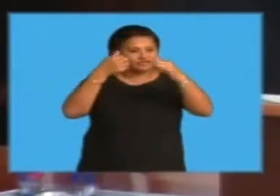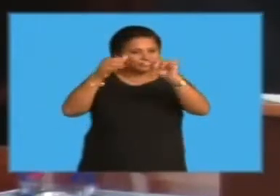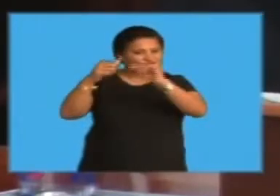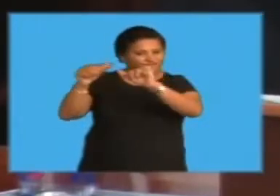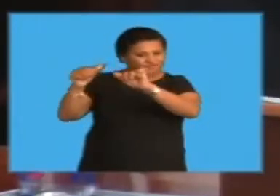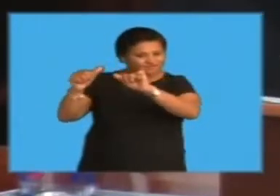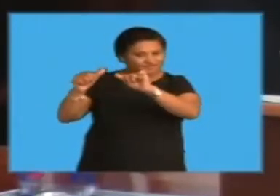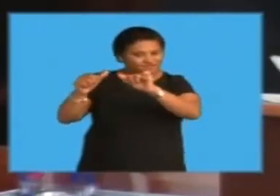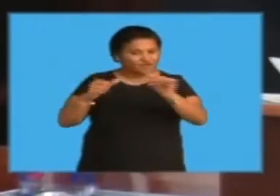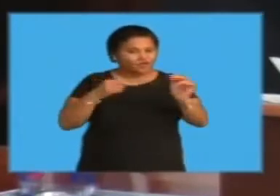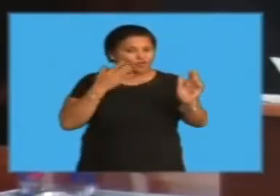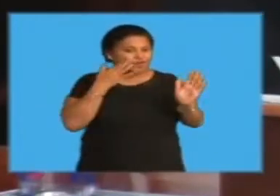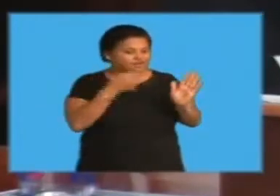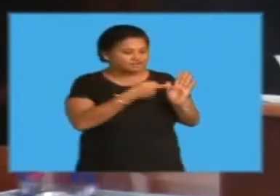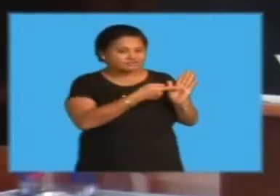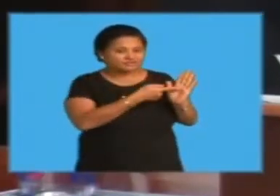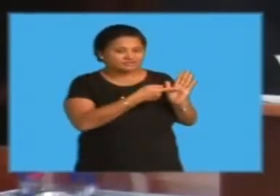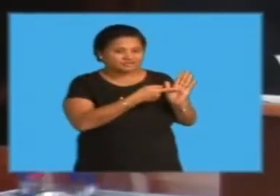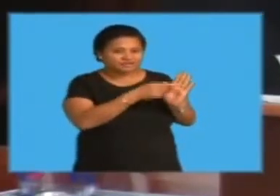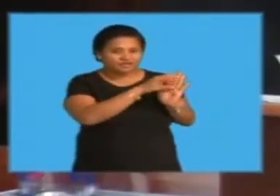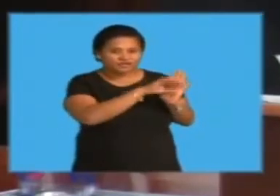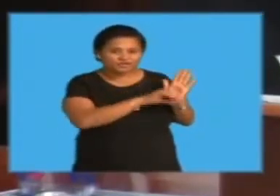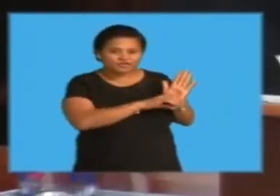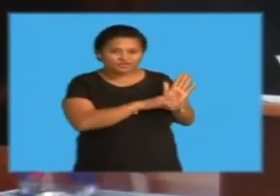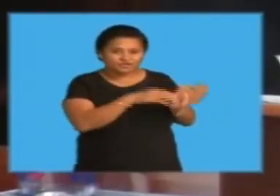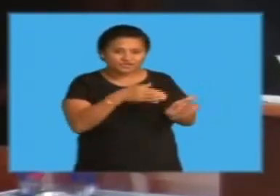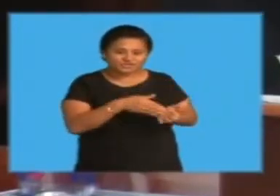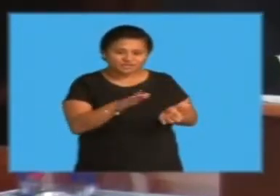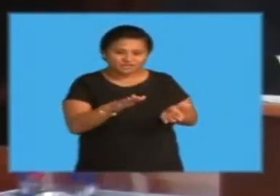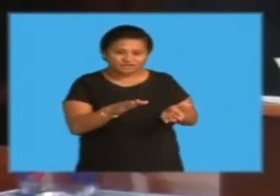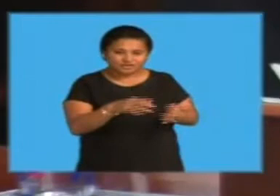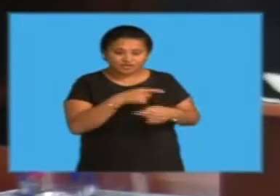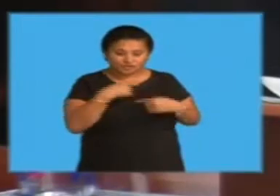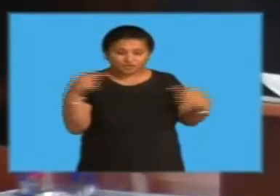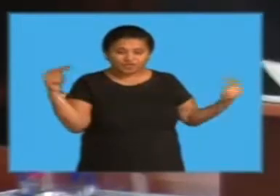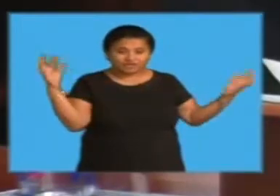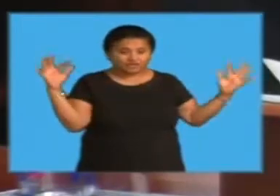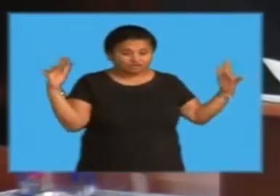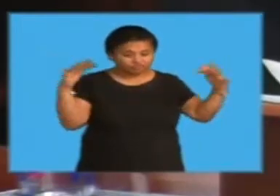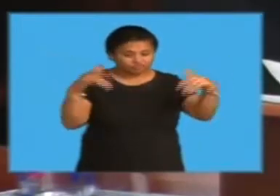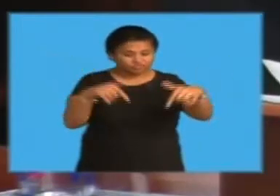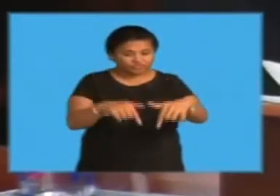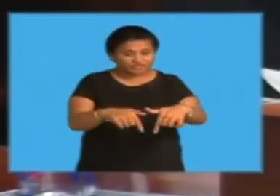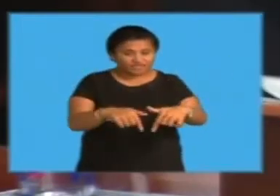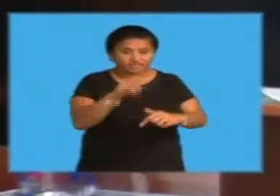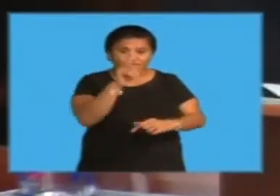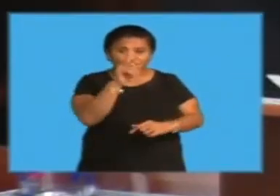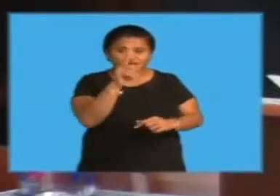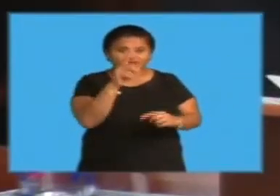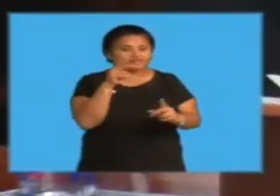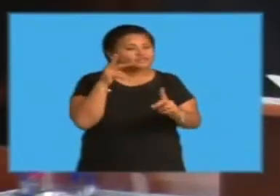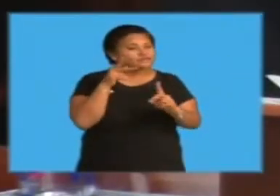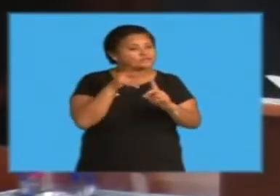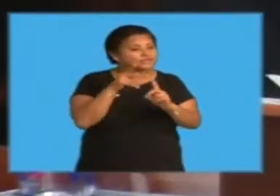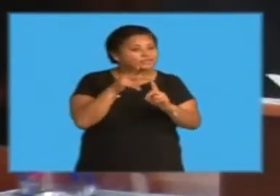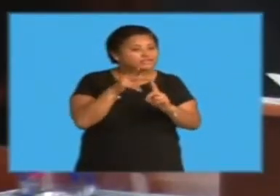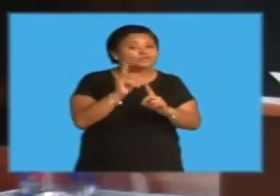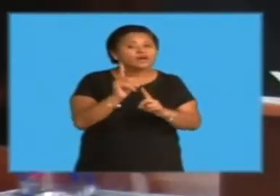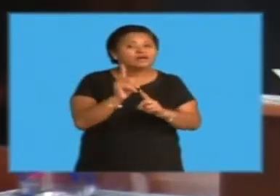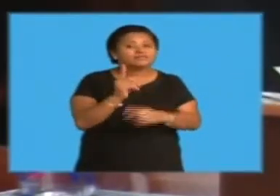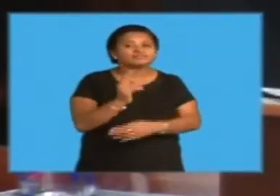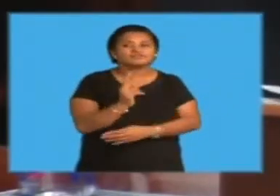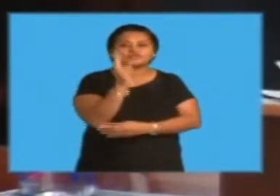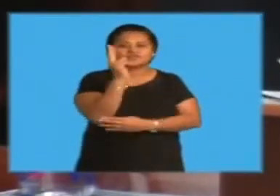adopted. We are here for one reason, to represent the Fijian people and to keep their interests always before